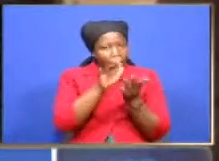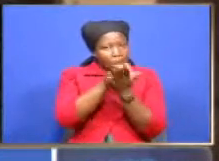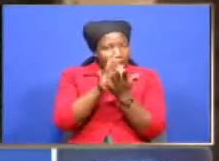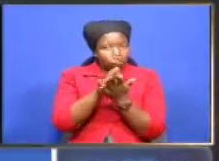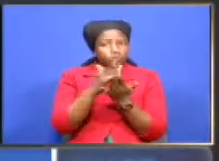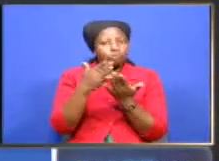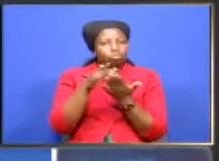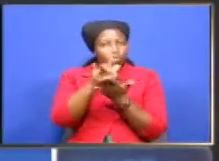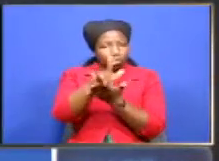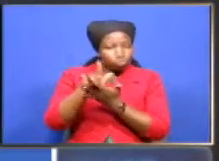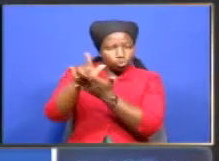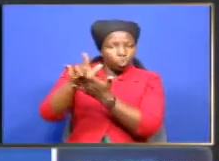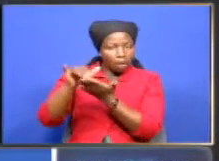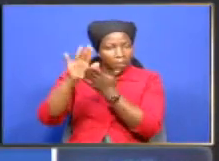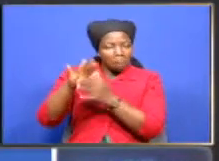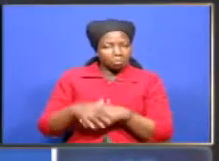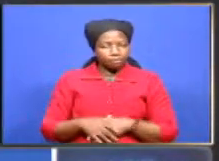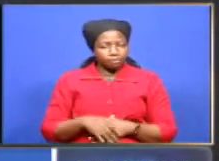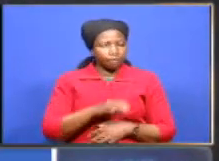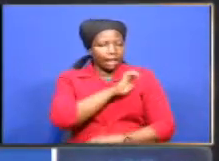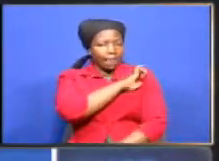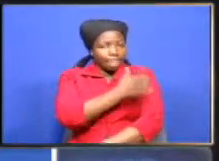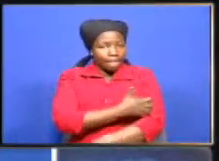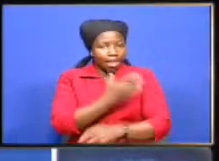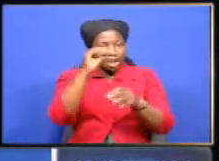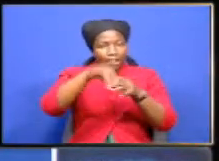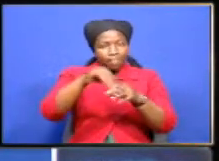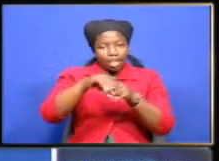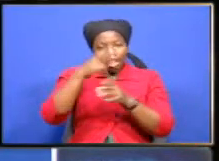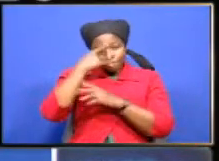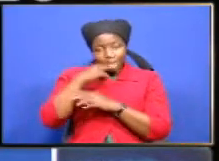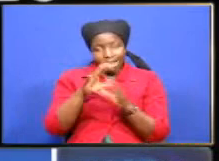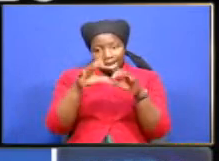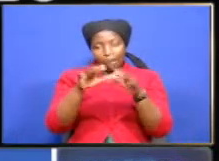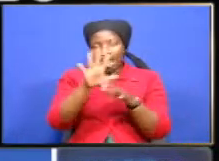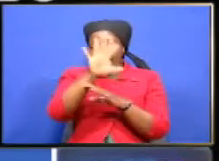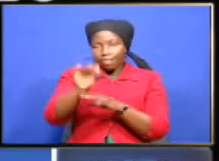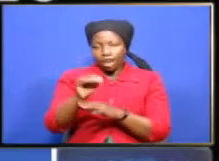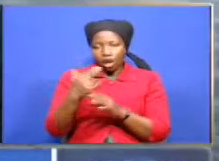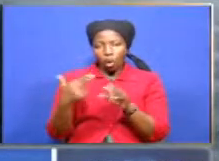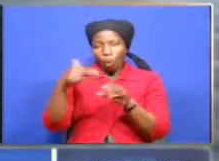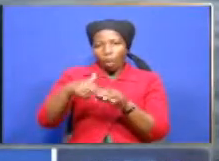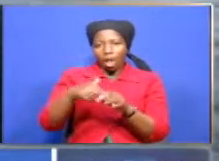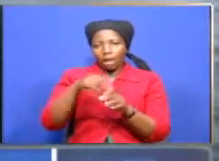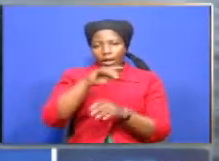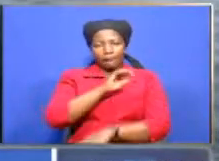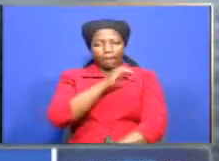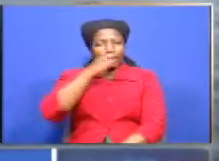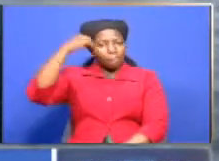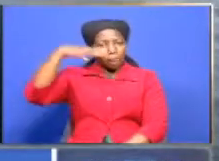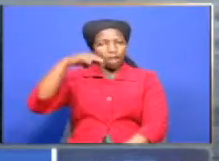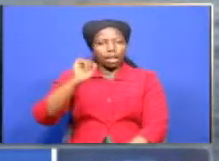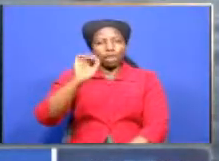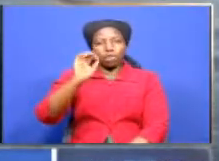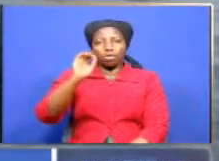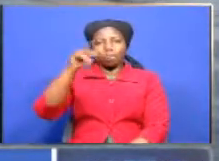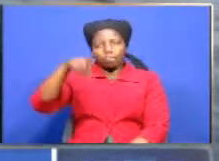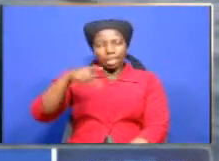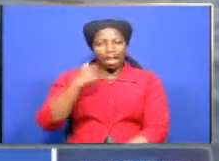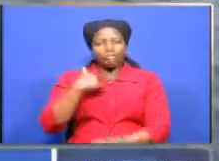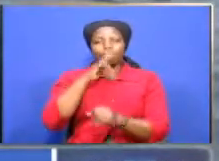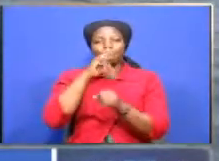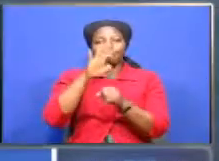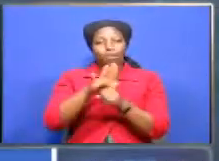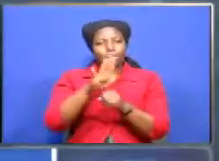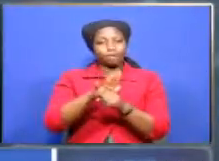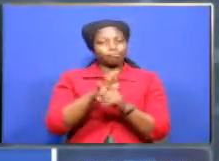more. Meanwhile, energy investment and policy company Africa Oil and Power, AOP, has pledged its commitment to an initiative